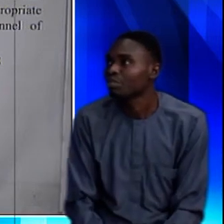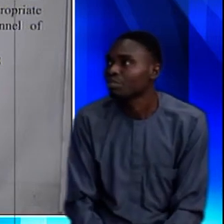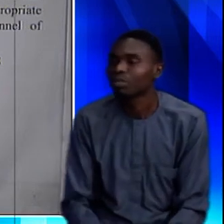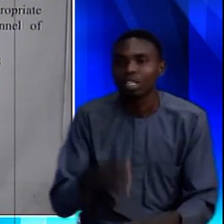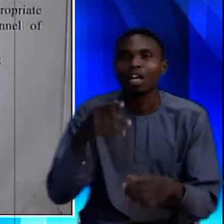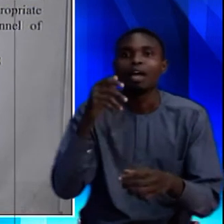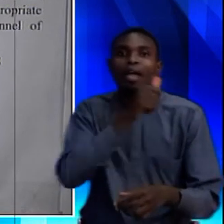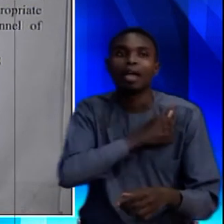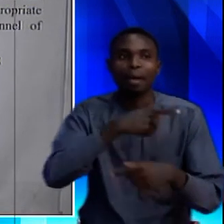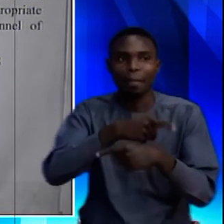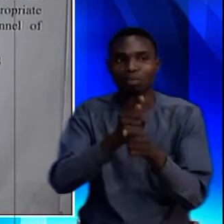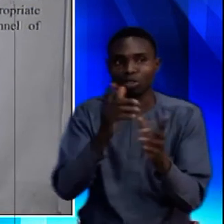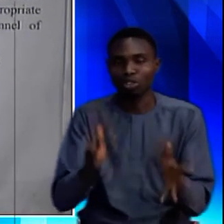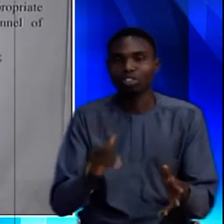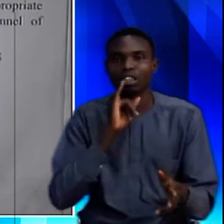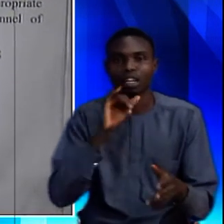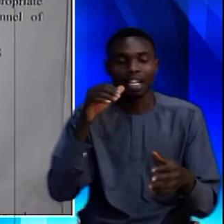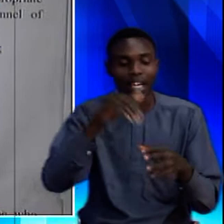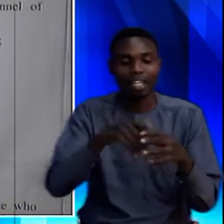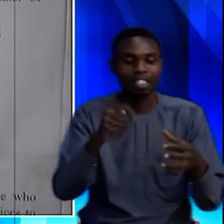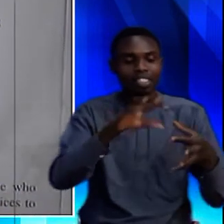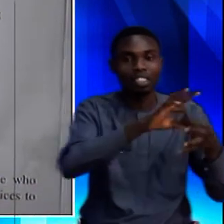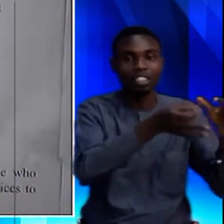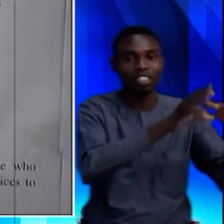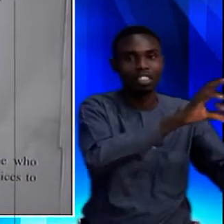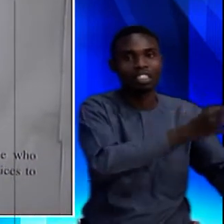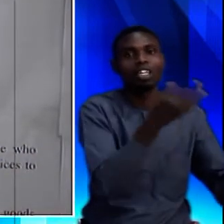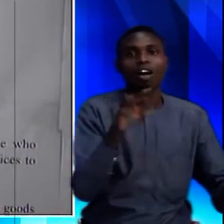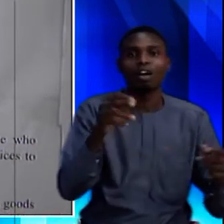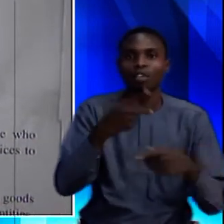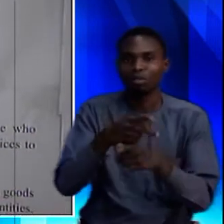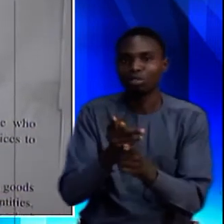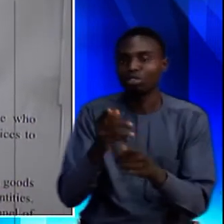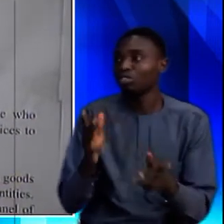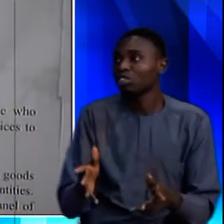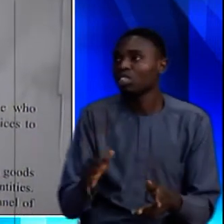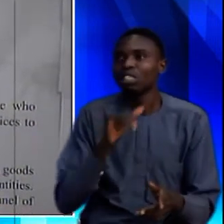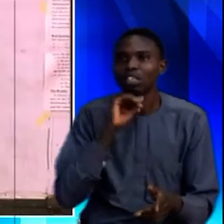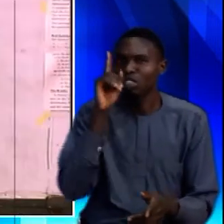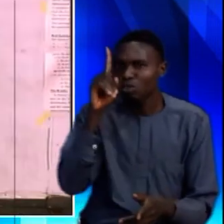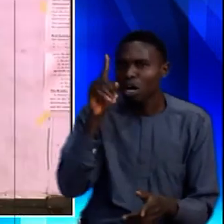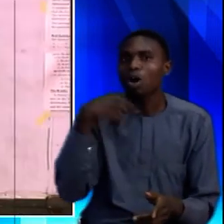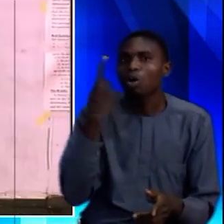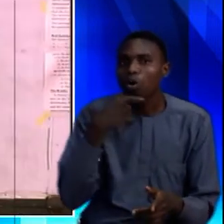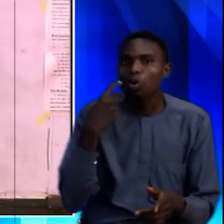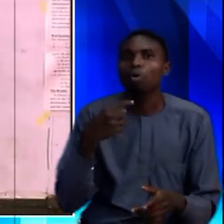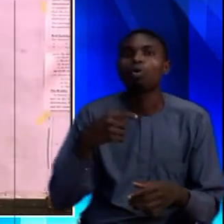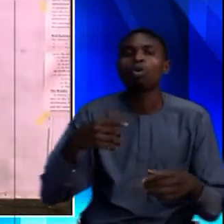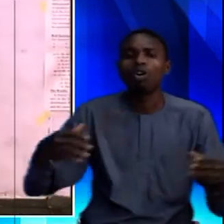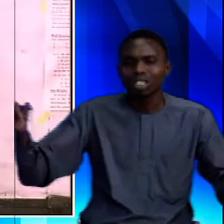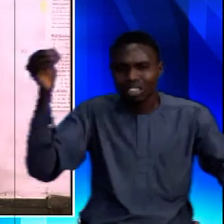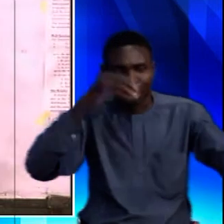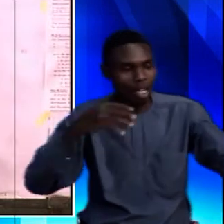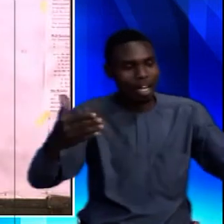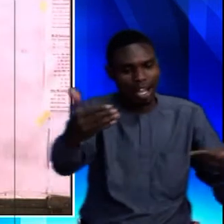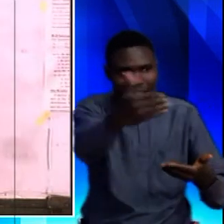a producer in the chain of distribution is the one who combines the factors of production. When we say the factors